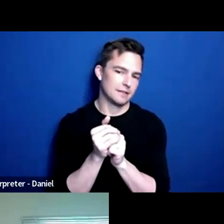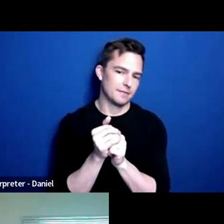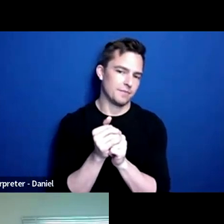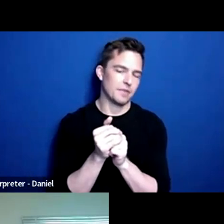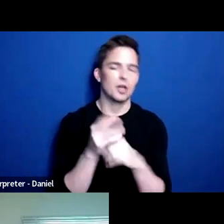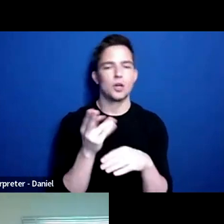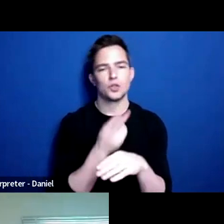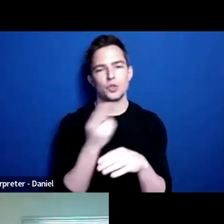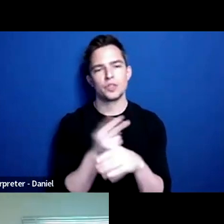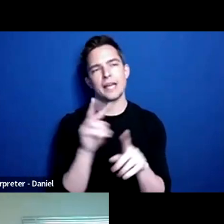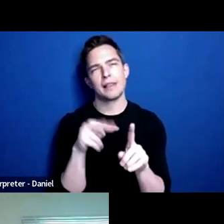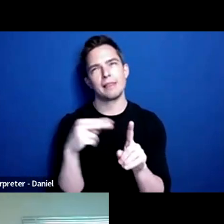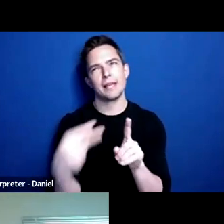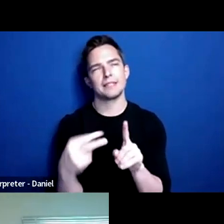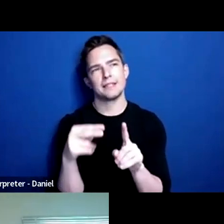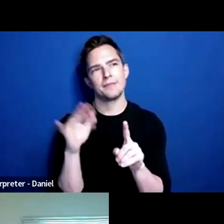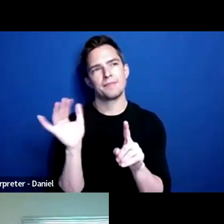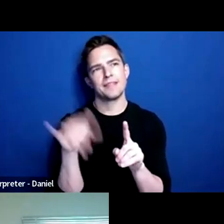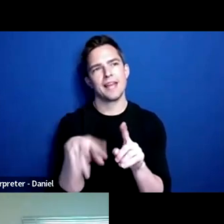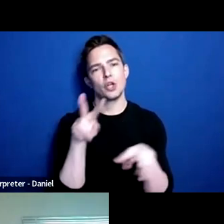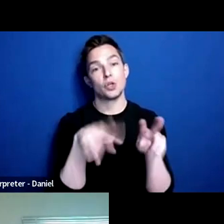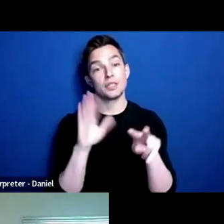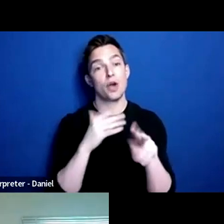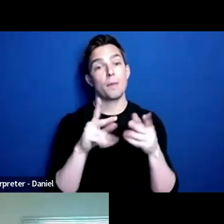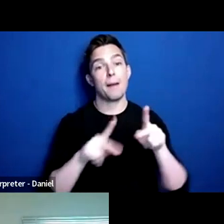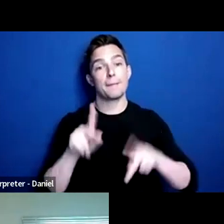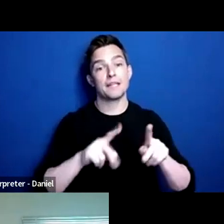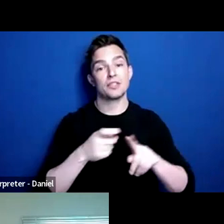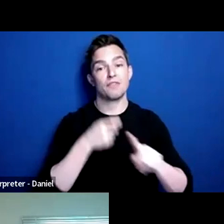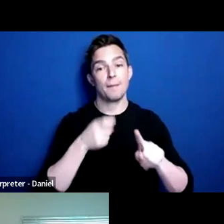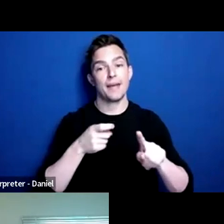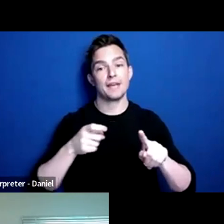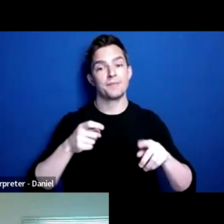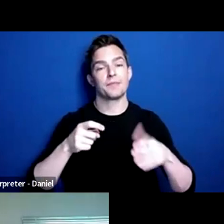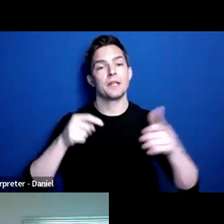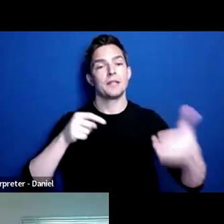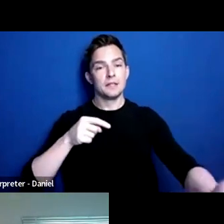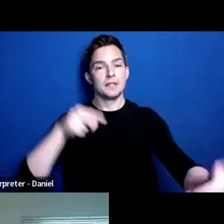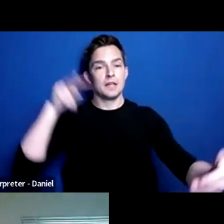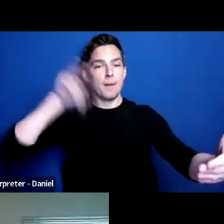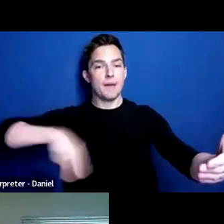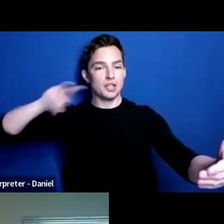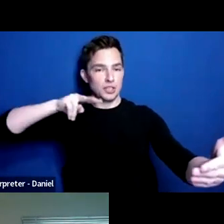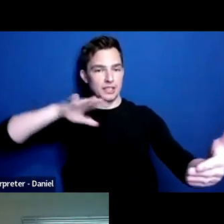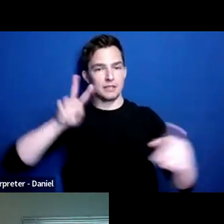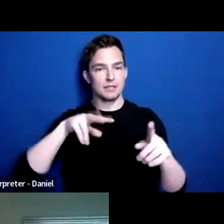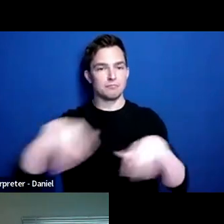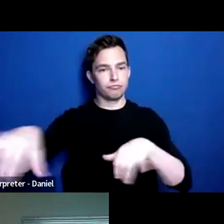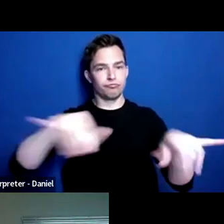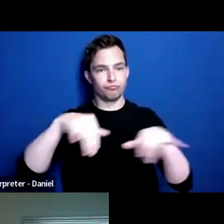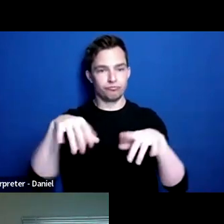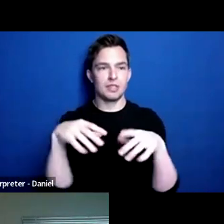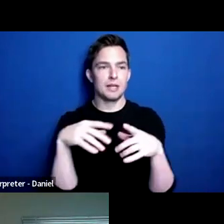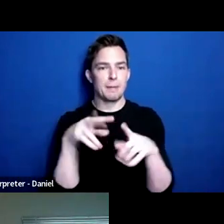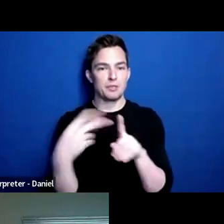lens that is looking at our population from a homogeneous perspective leads to limited